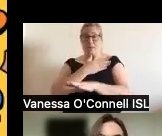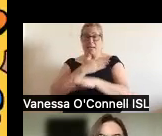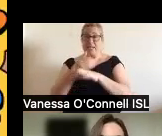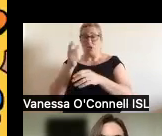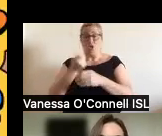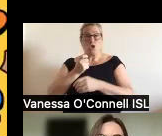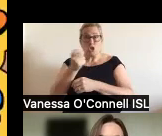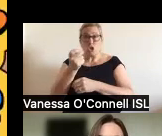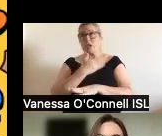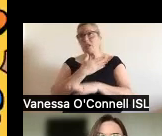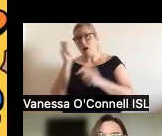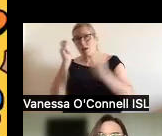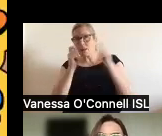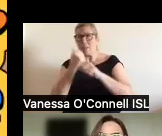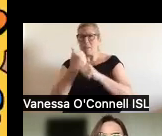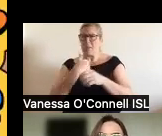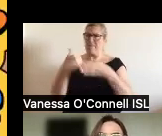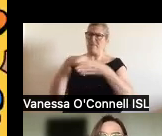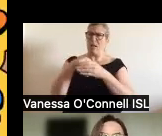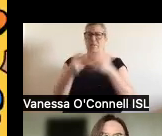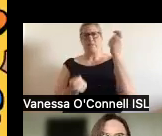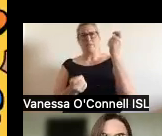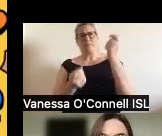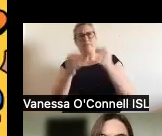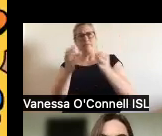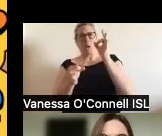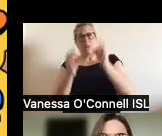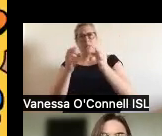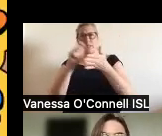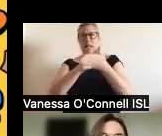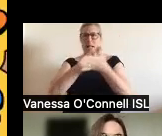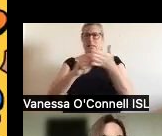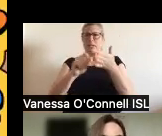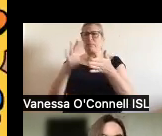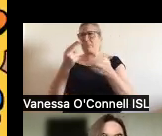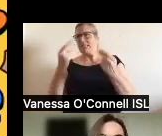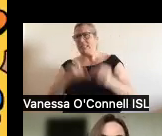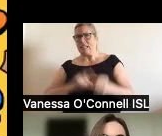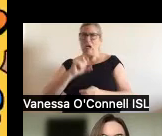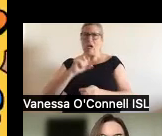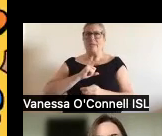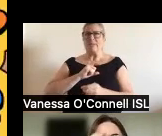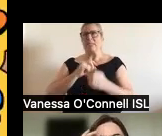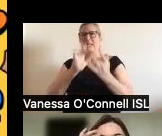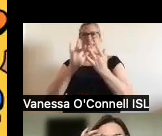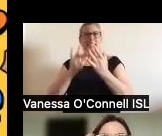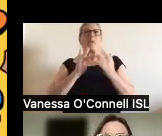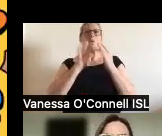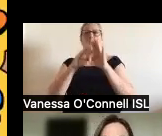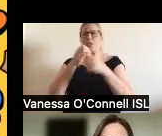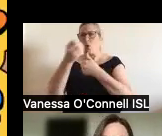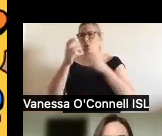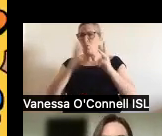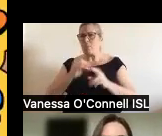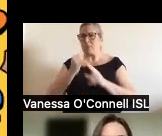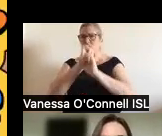think about running for election. You might need to get that confidence boost, network with some other women in your community that are